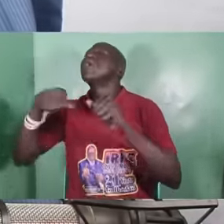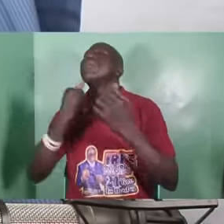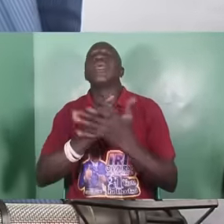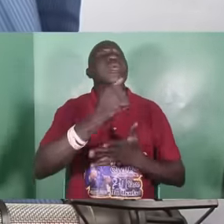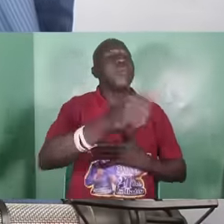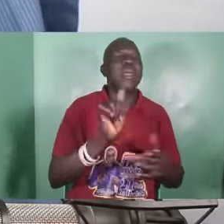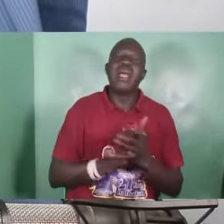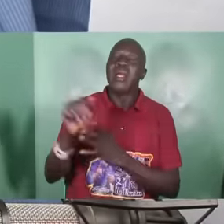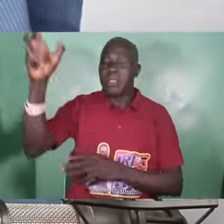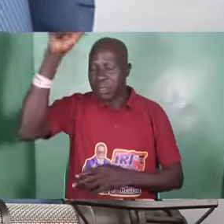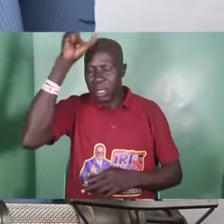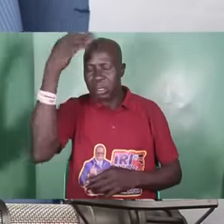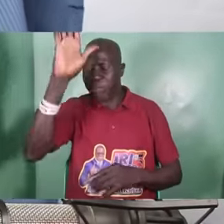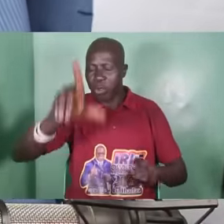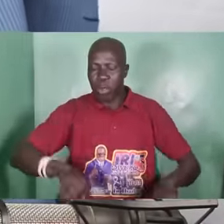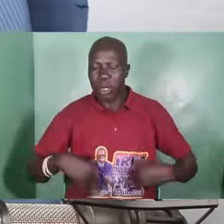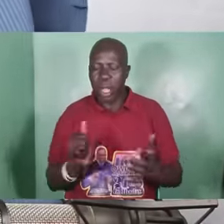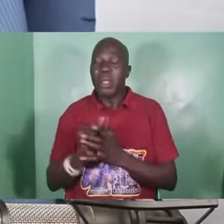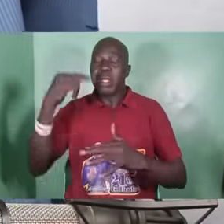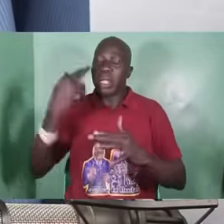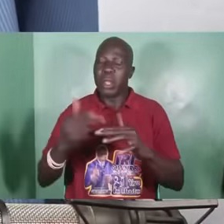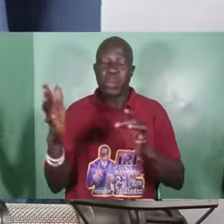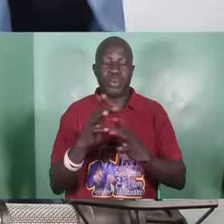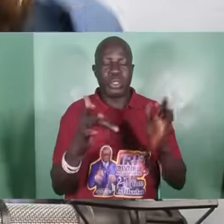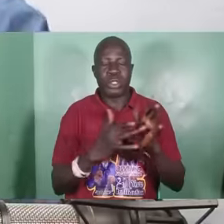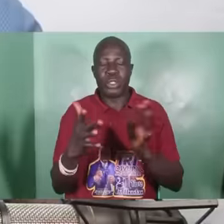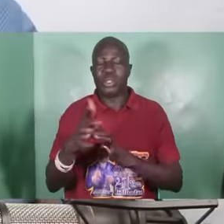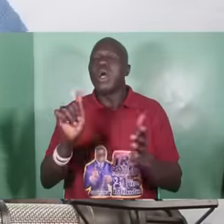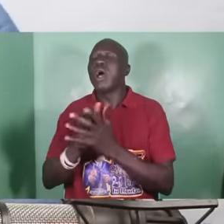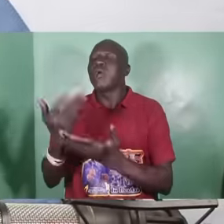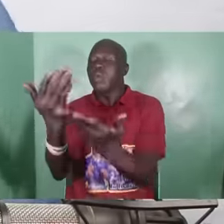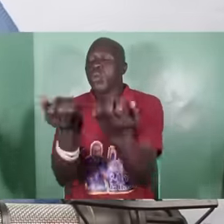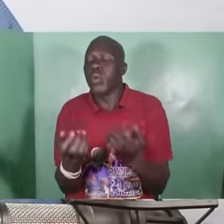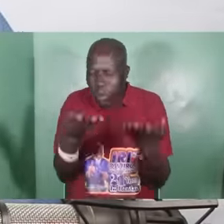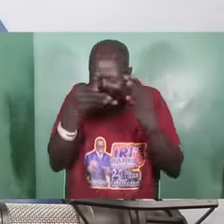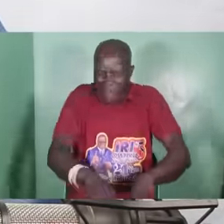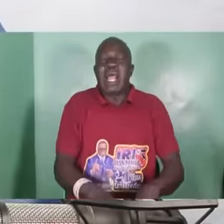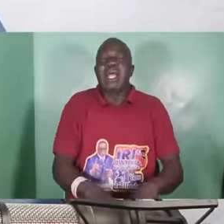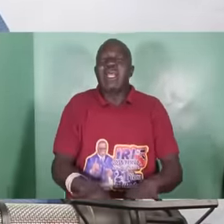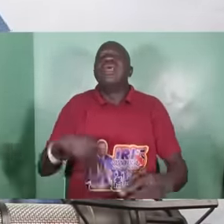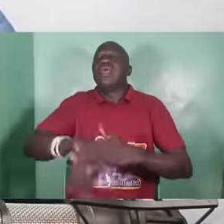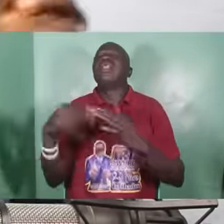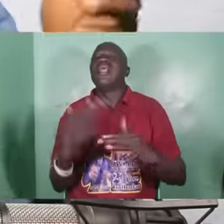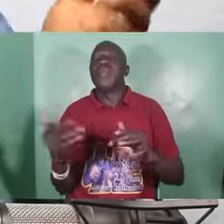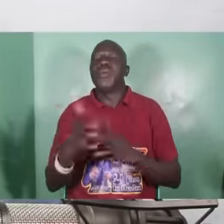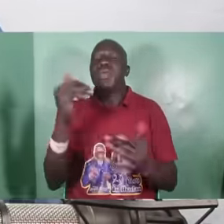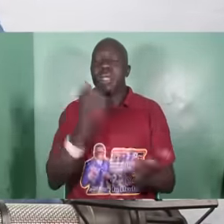say what I can say. Omera aye. The giants of your life. Lo ko Jesus. In the name of Jesus. Mo ni iku pa. Amen.